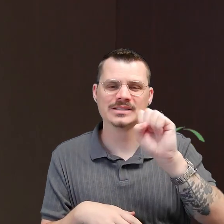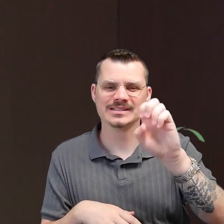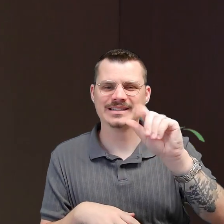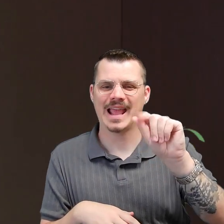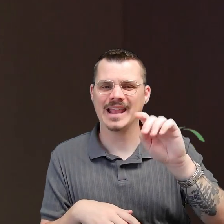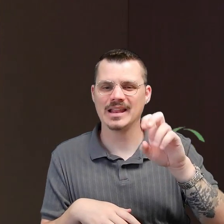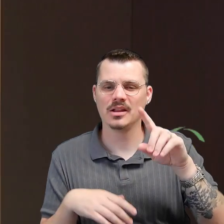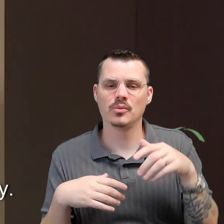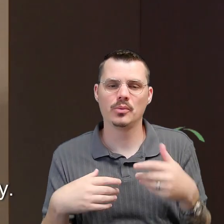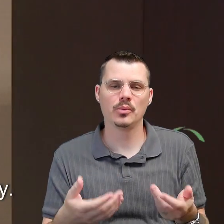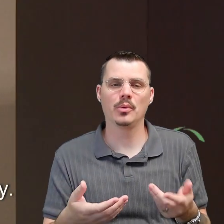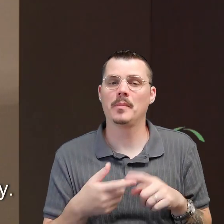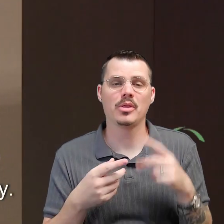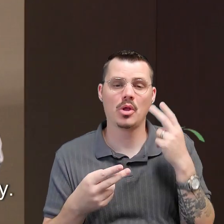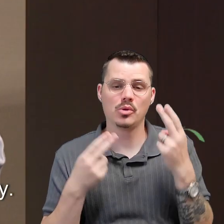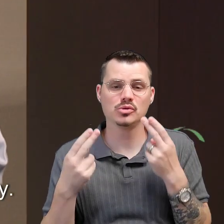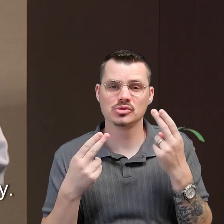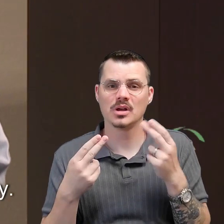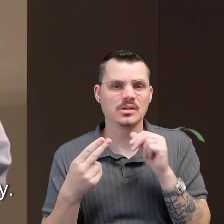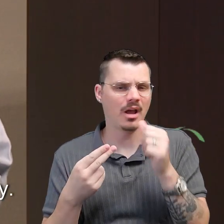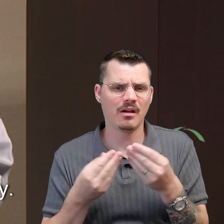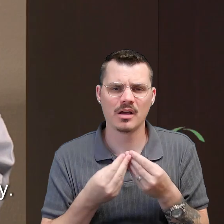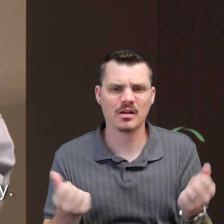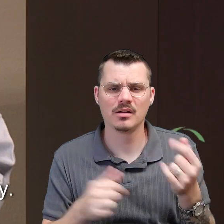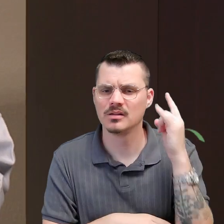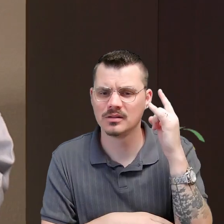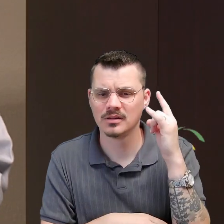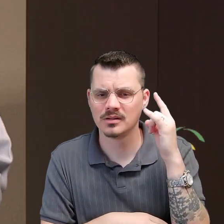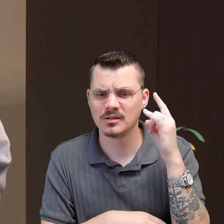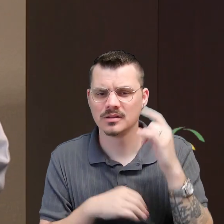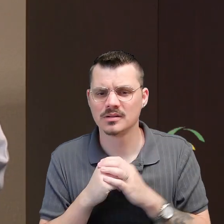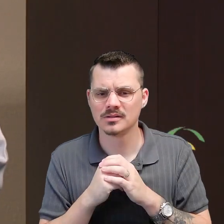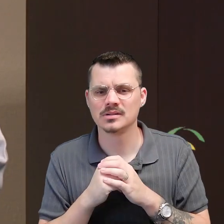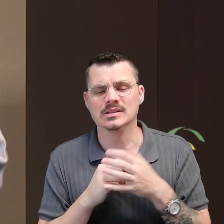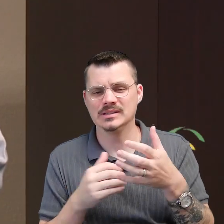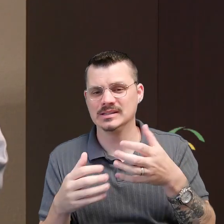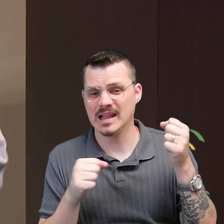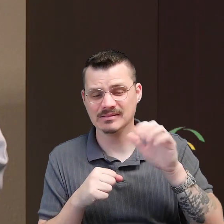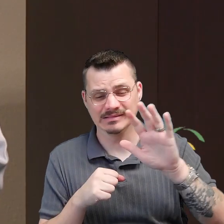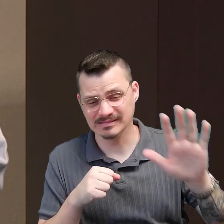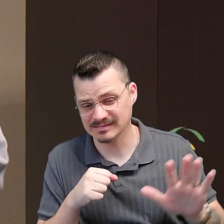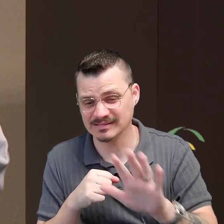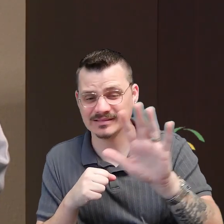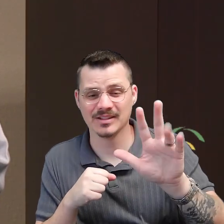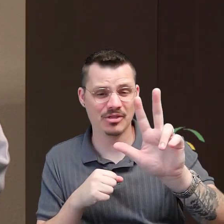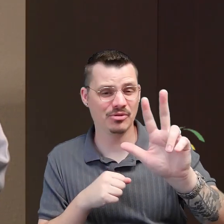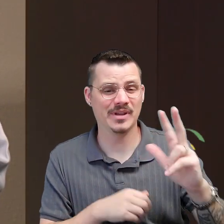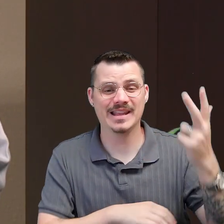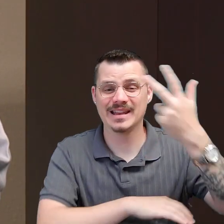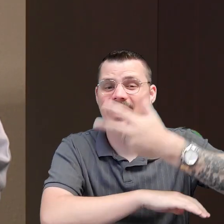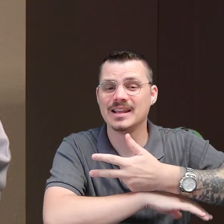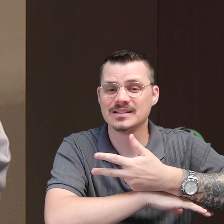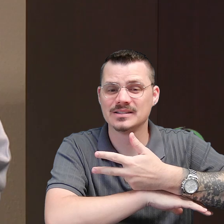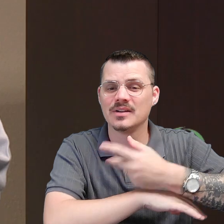sedated, but the hallucinations don't go away. It takes usually 3 days